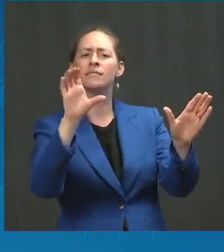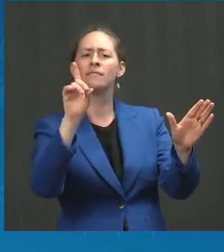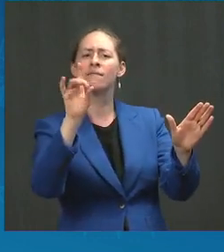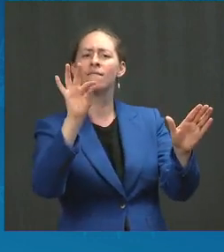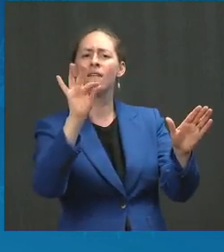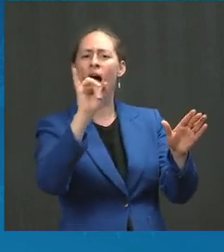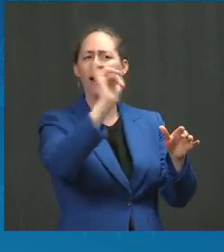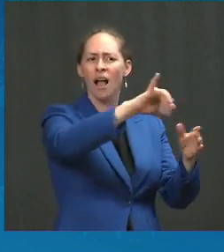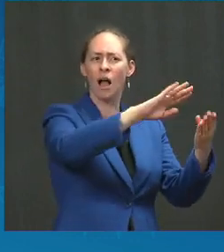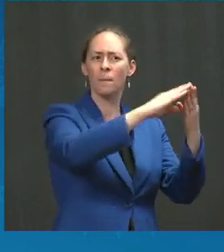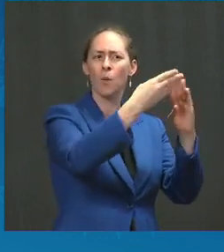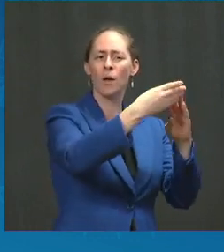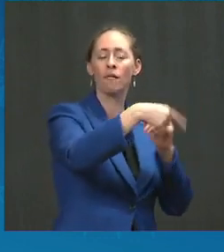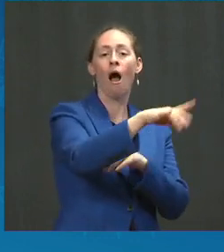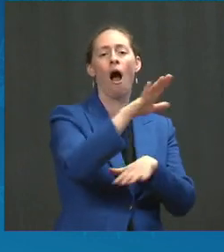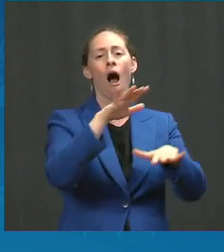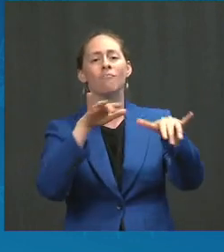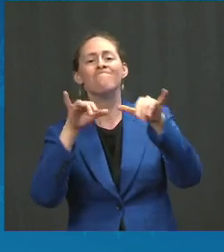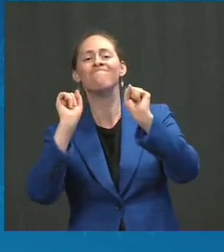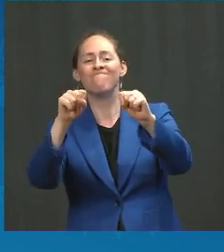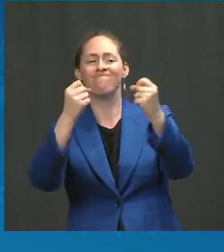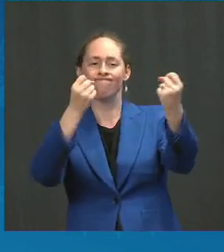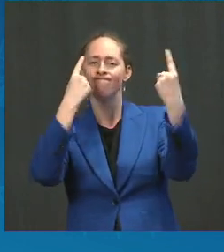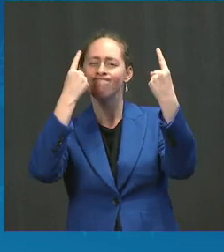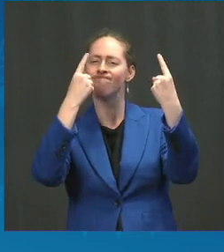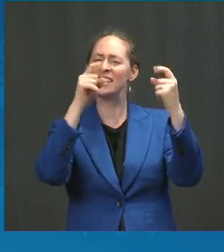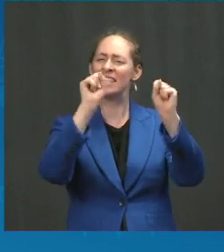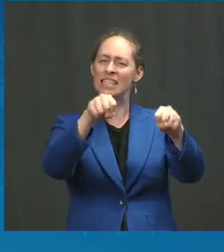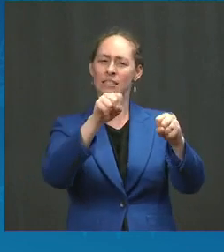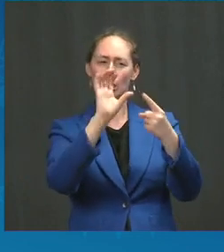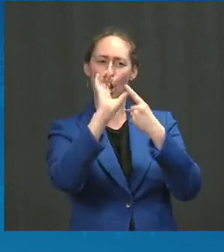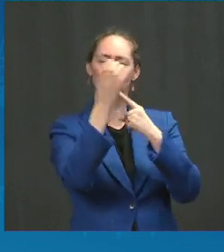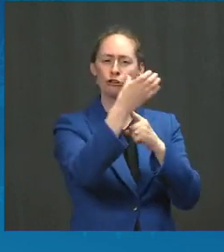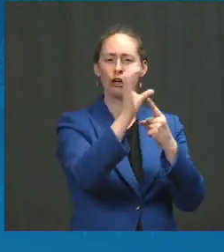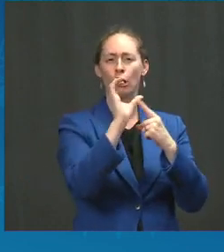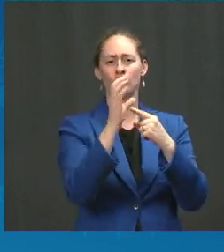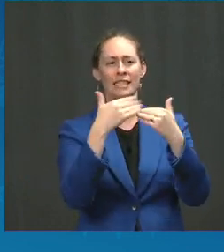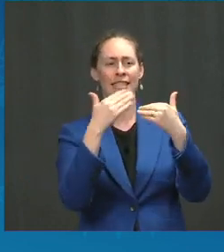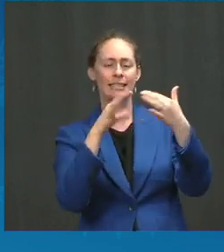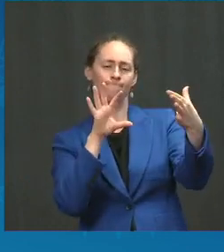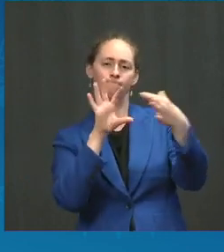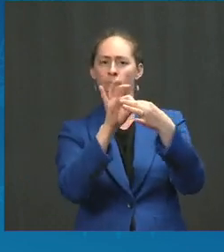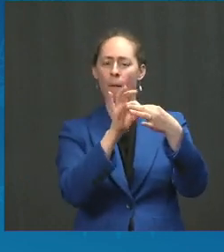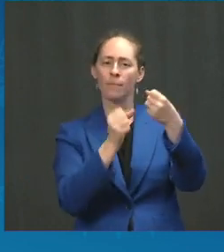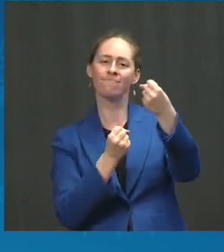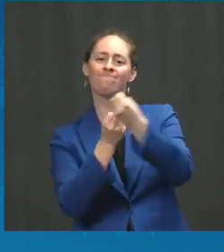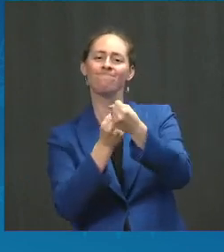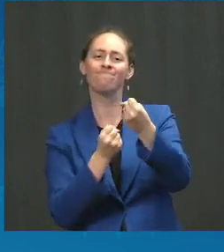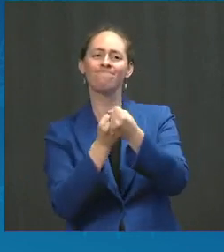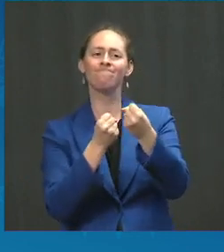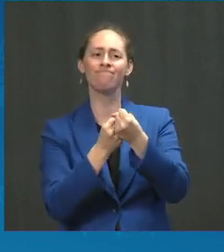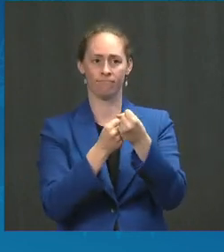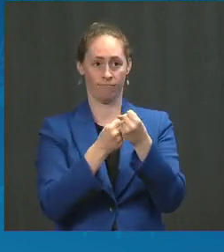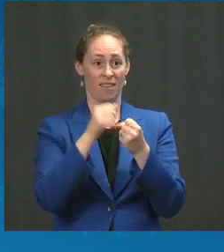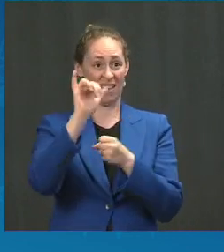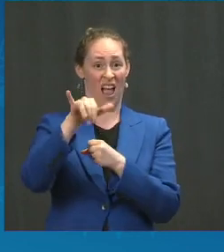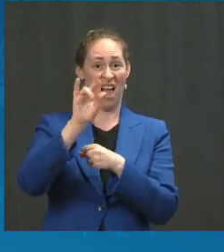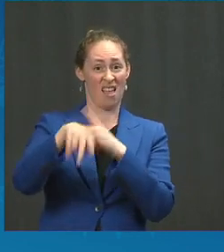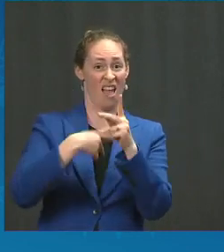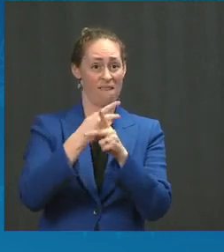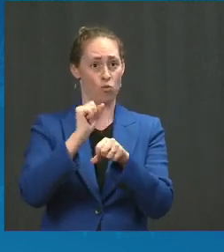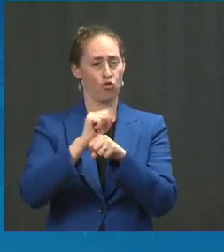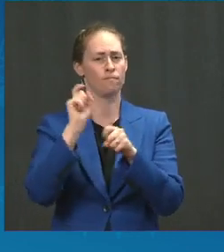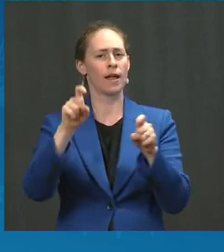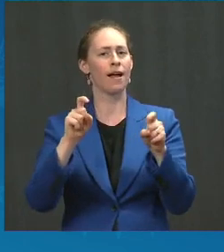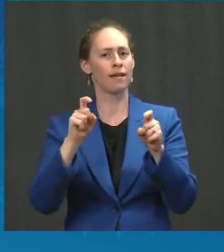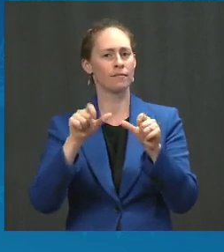understood what the community wants and understood her vision then. So that's the work that we need to do. And in fighting